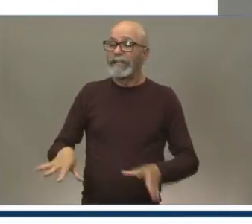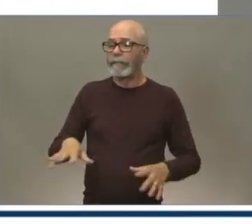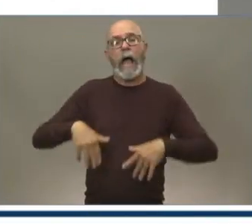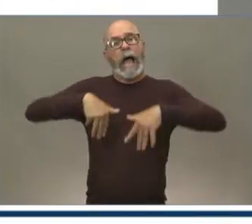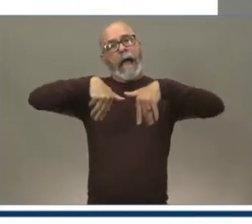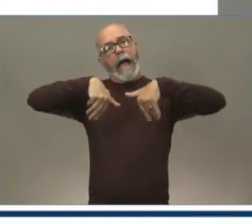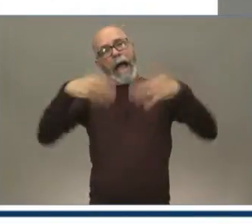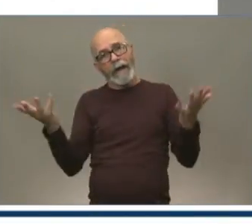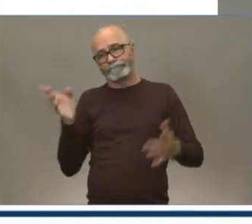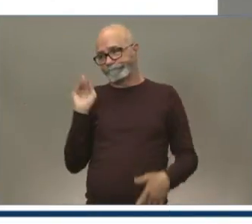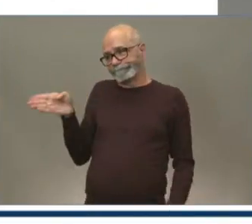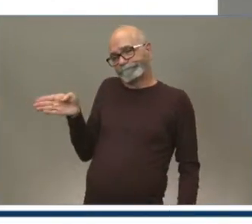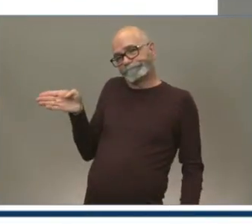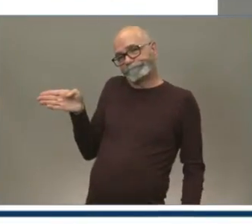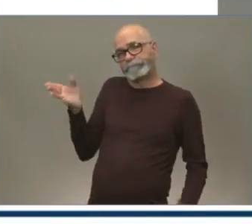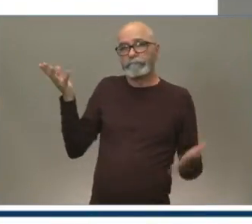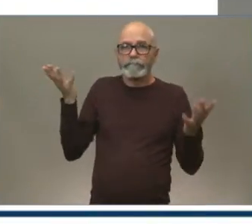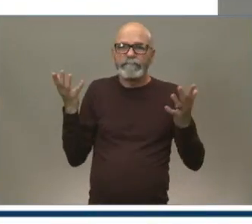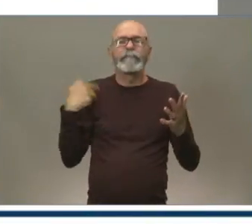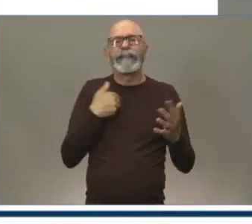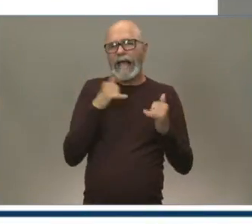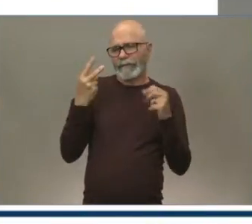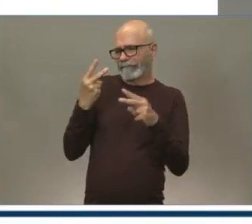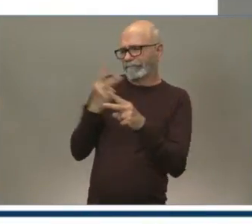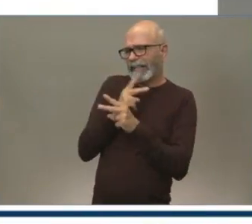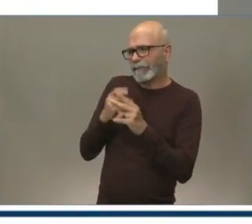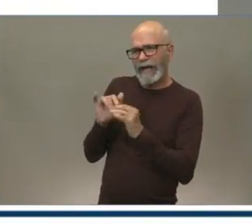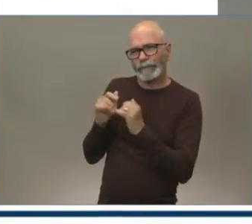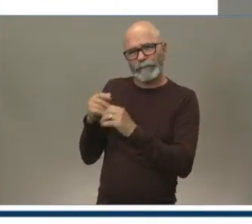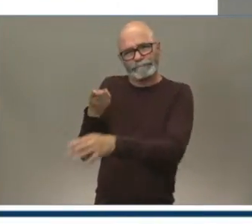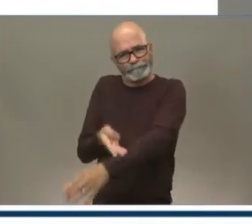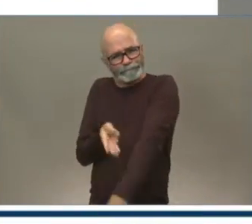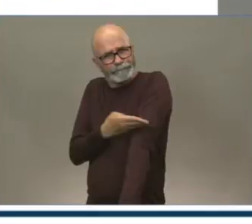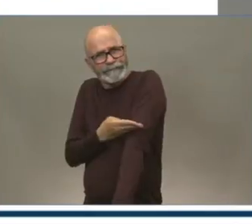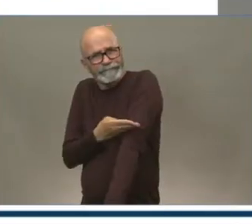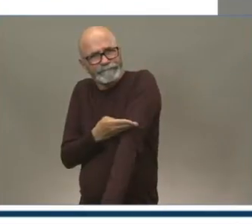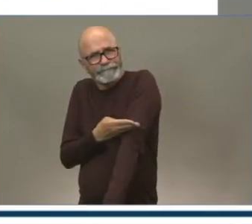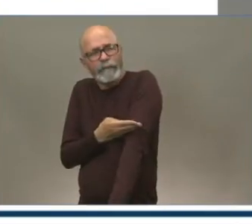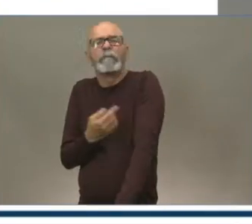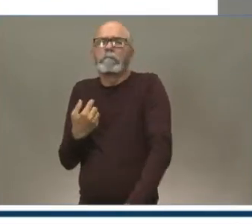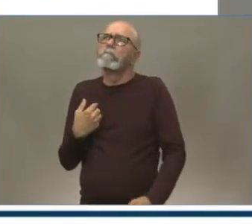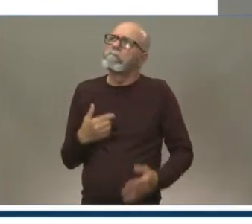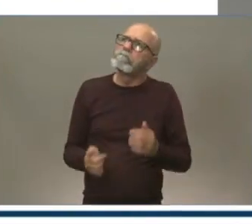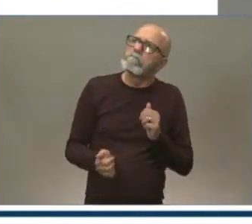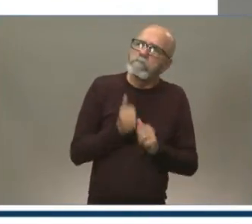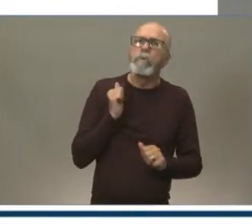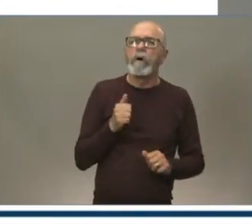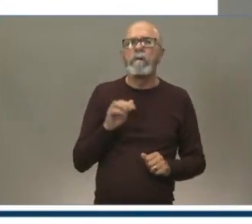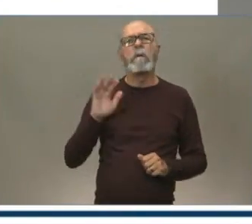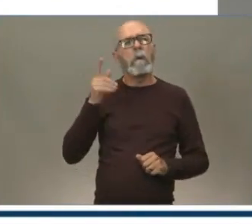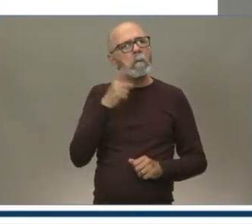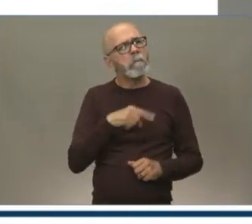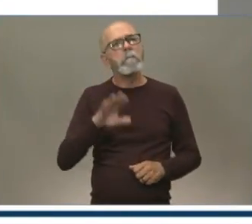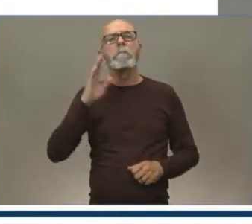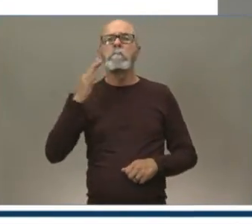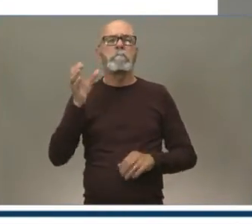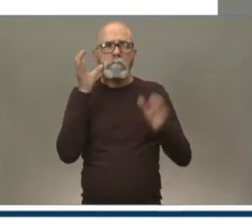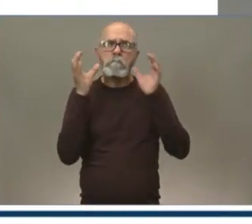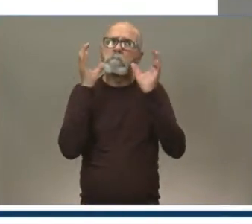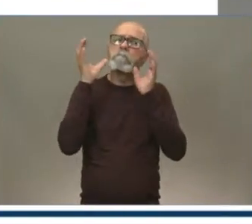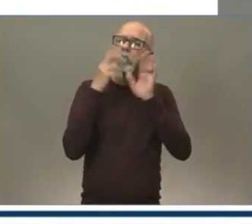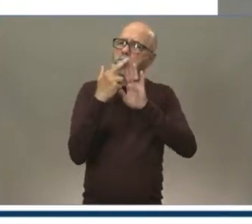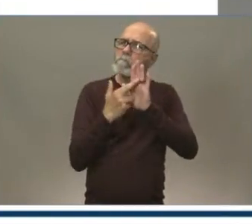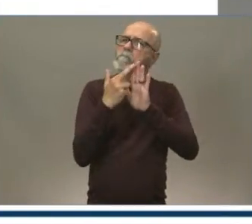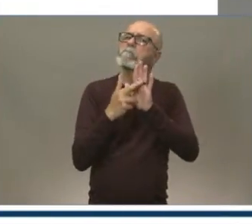might improve that. But I think by and large, we have good compliance. I do want to say again